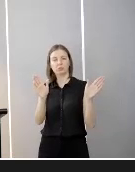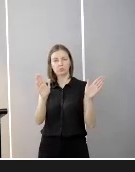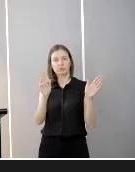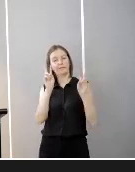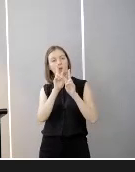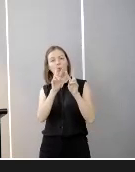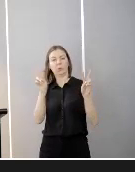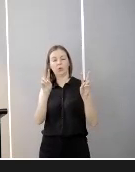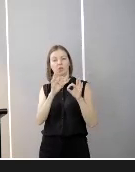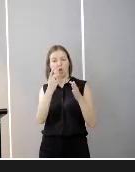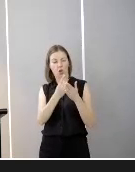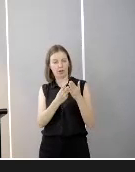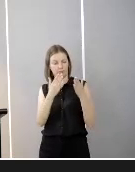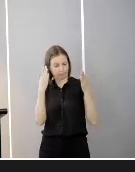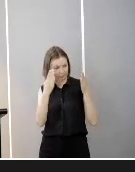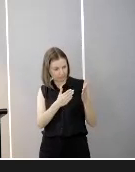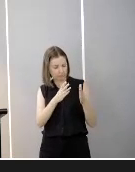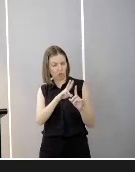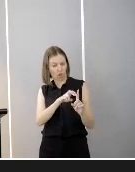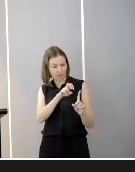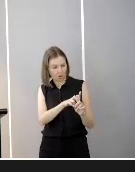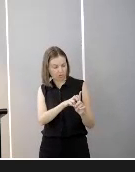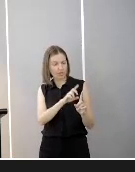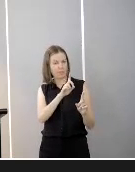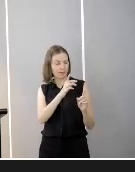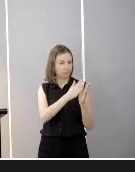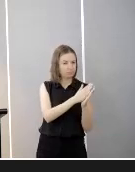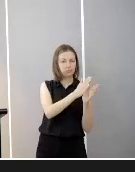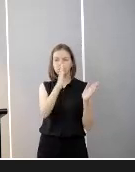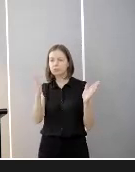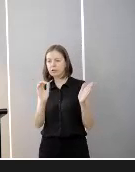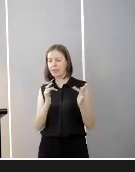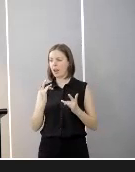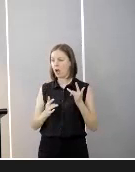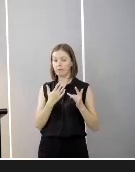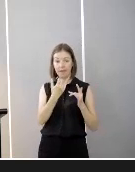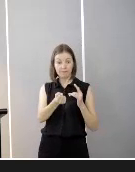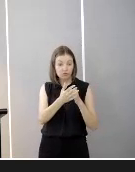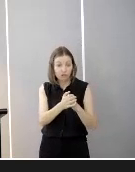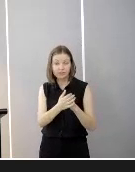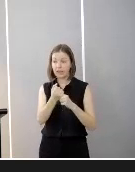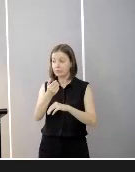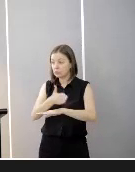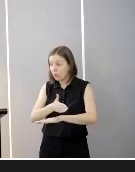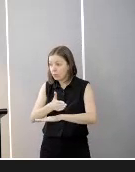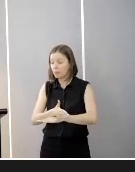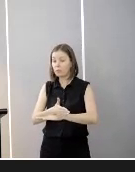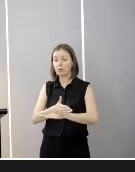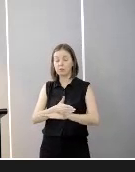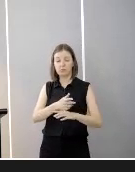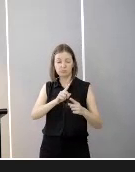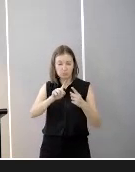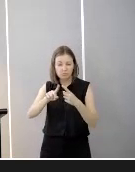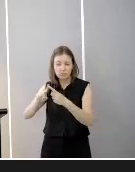not just worrying about someone's diagnosis, but also looking at how are they functioning? Do they have friends? Do they have a job? Can